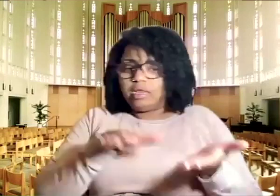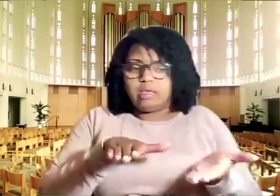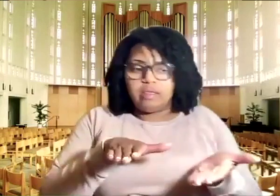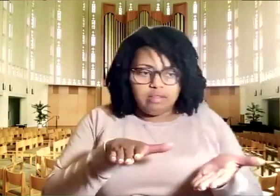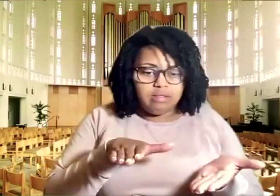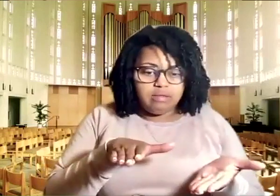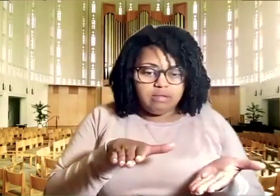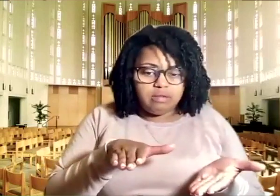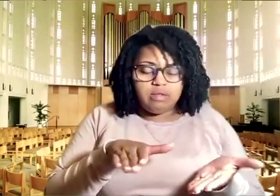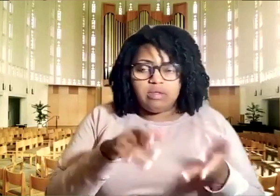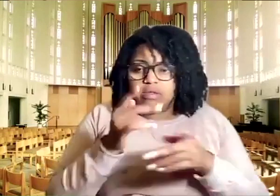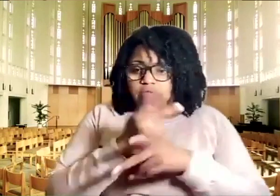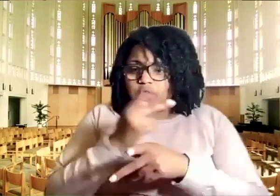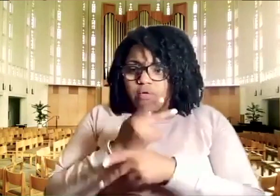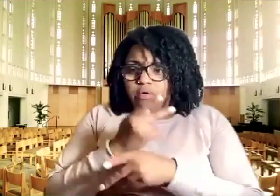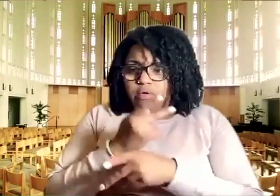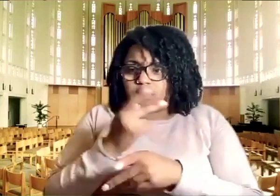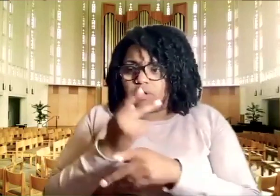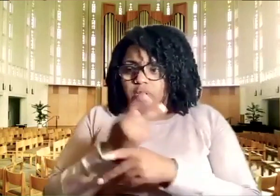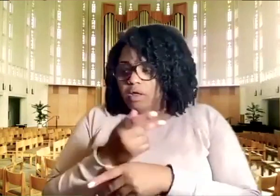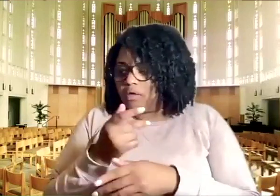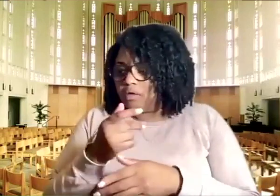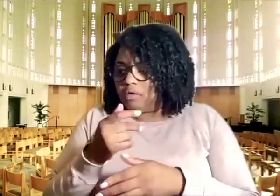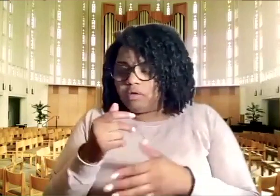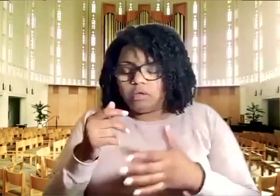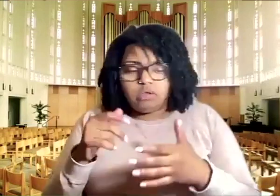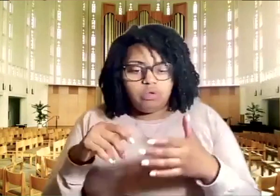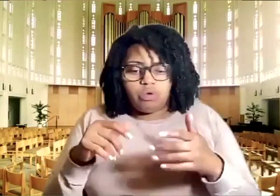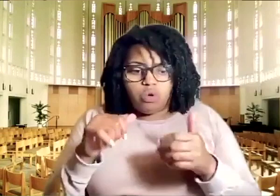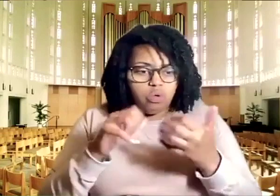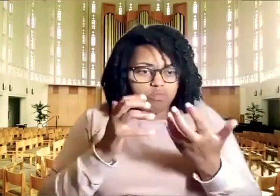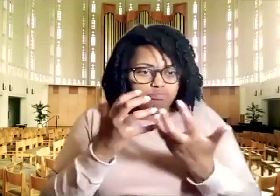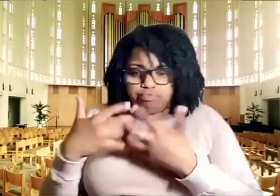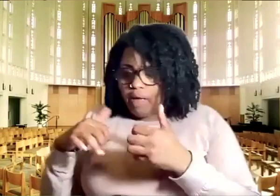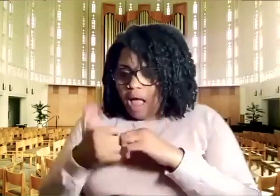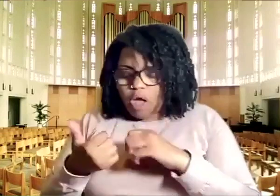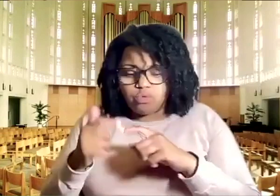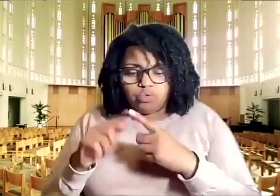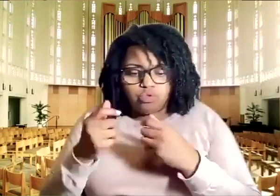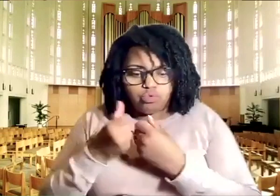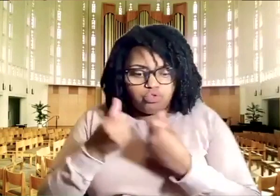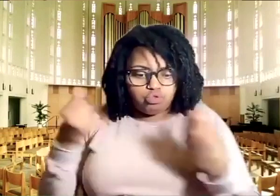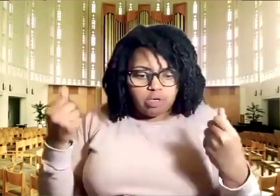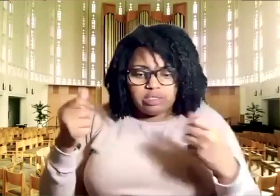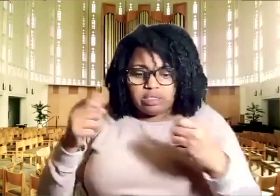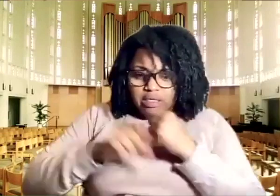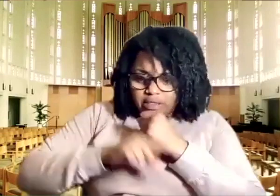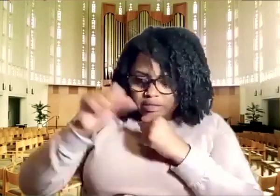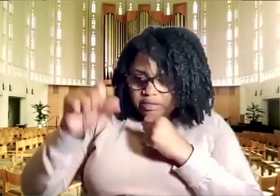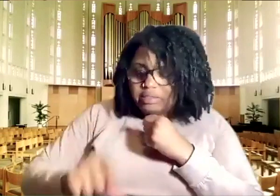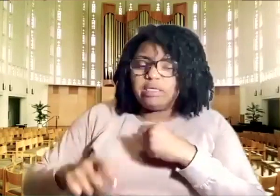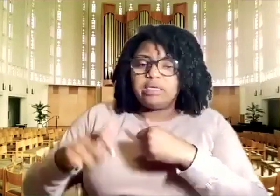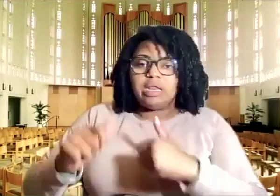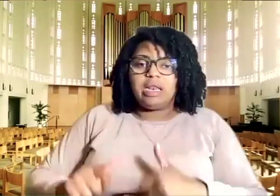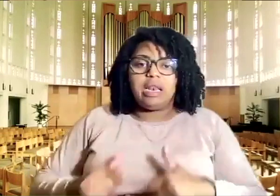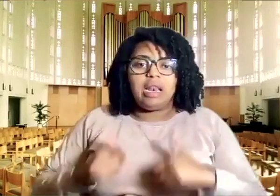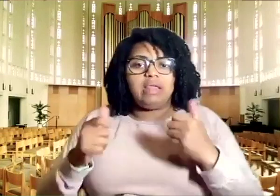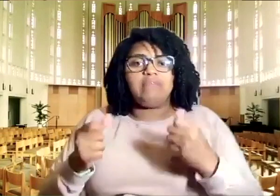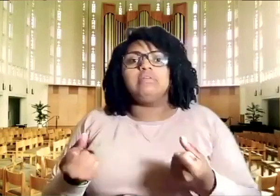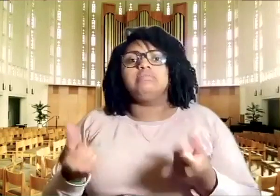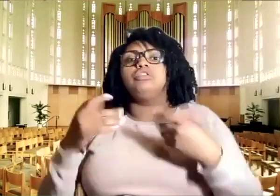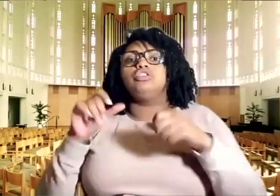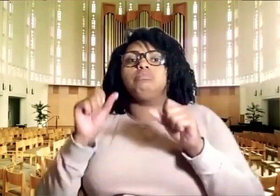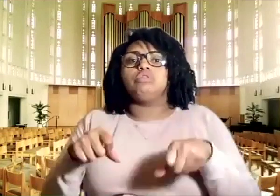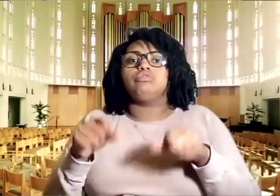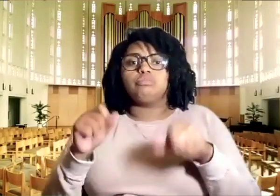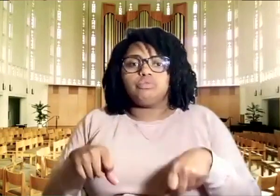figuring out by hook and by crook how to stretch and extend life as far as humanly possible.